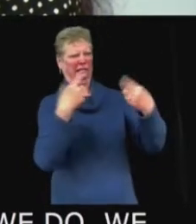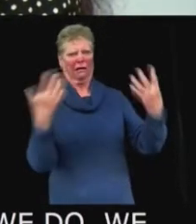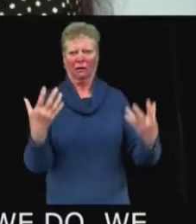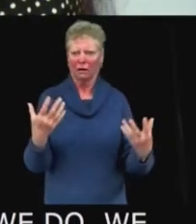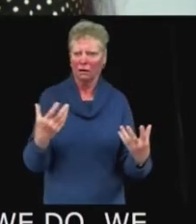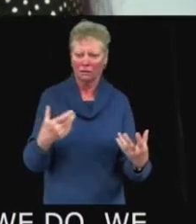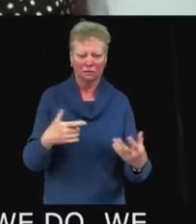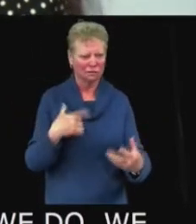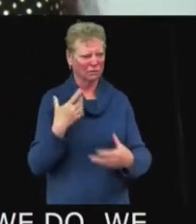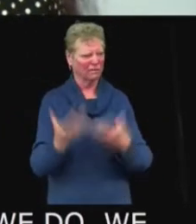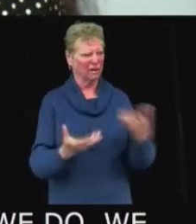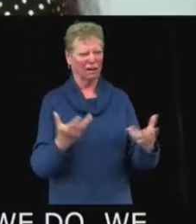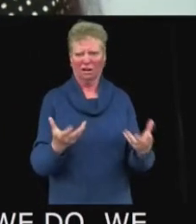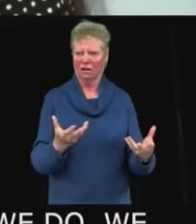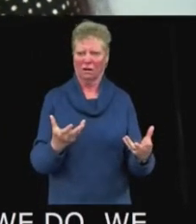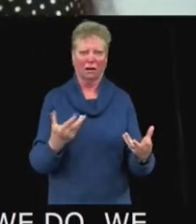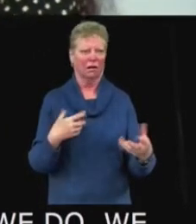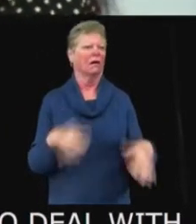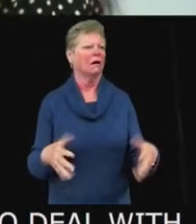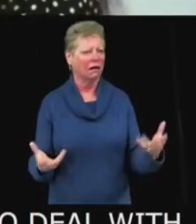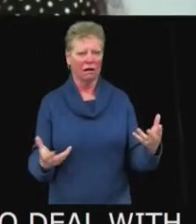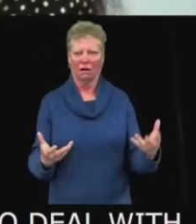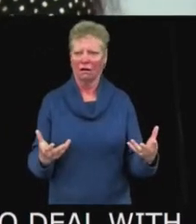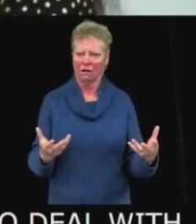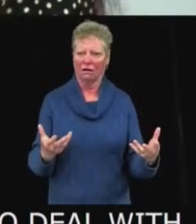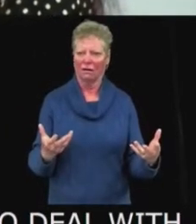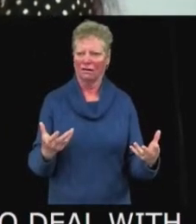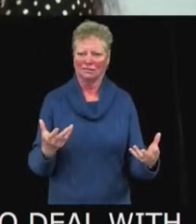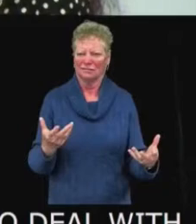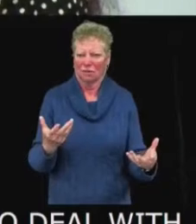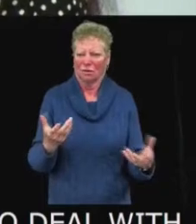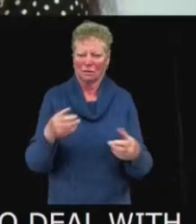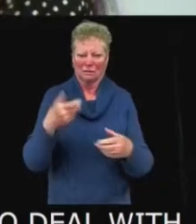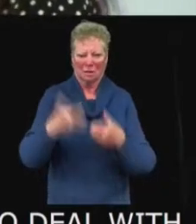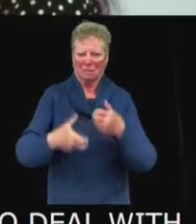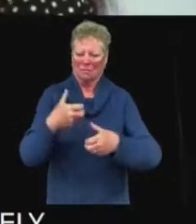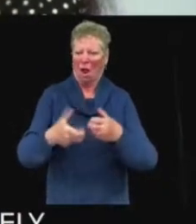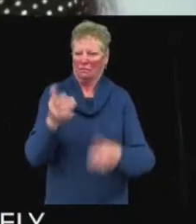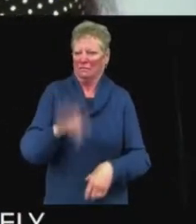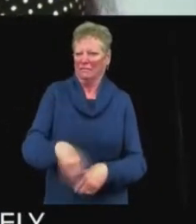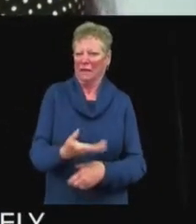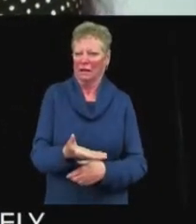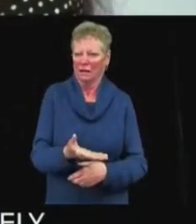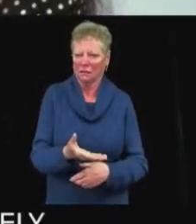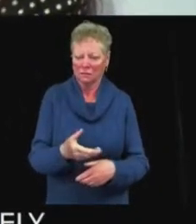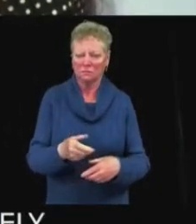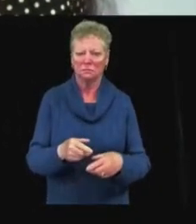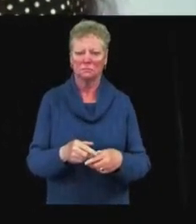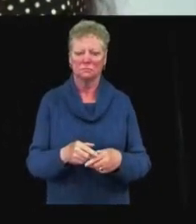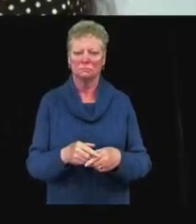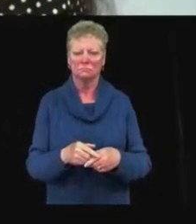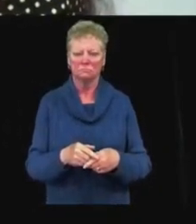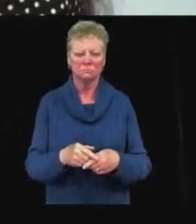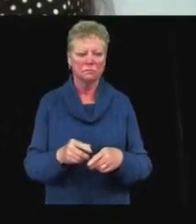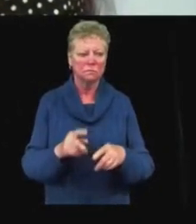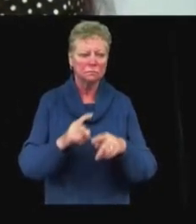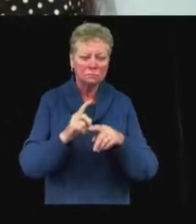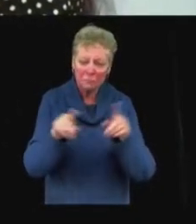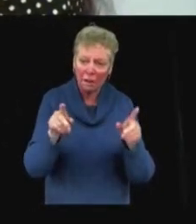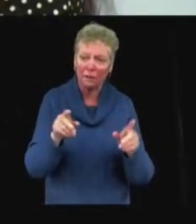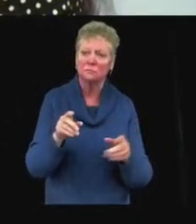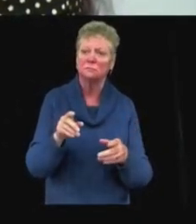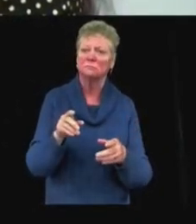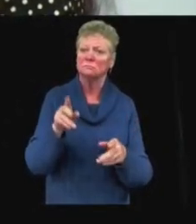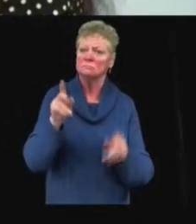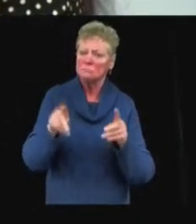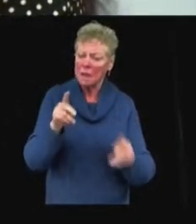community, leaves us completely vulnerable to criminalization, and that's where you see the breakdown. But overall, I would say yes, that people do